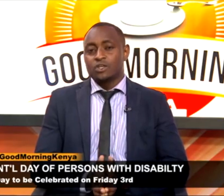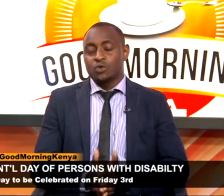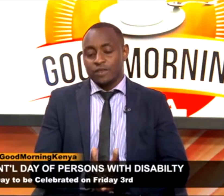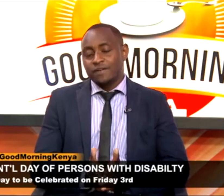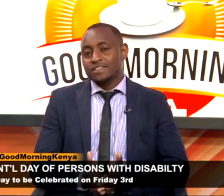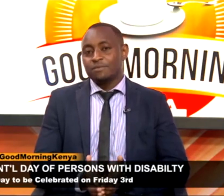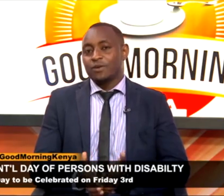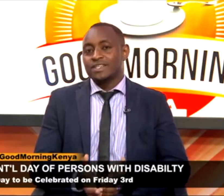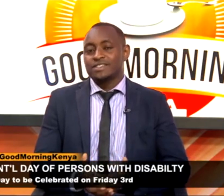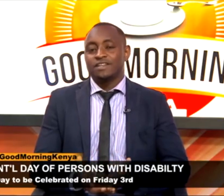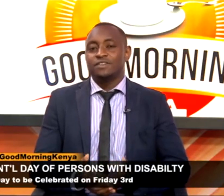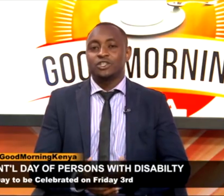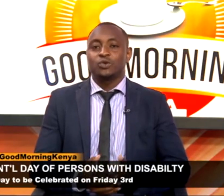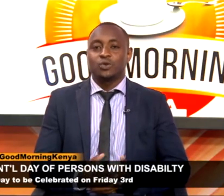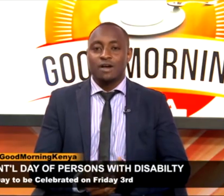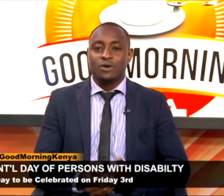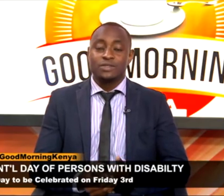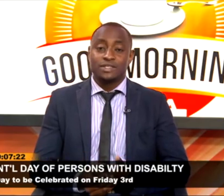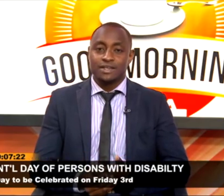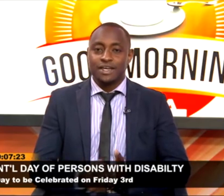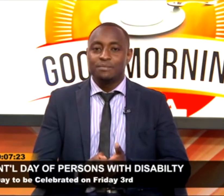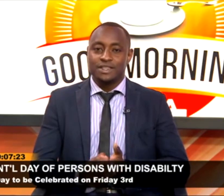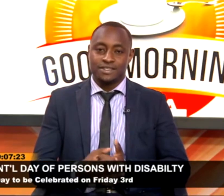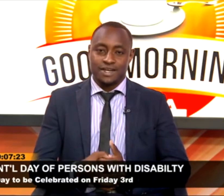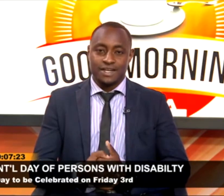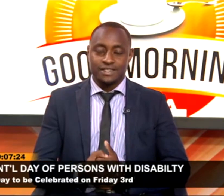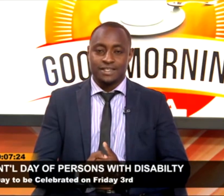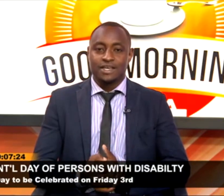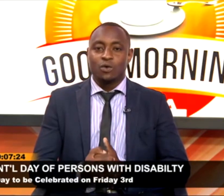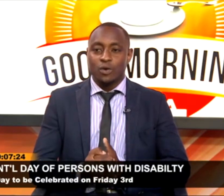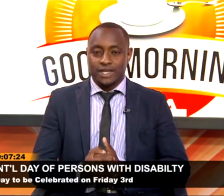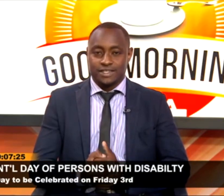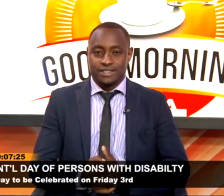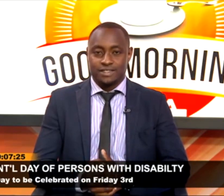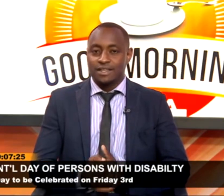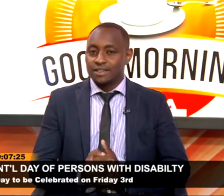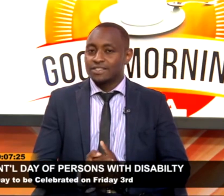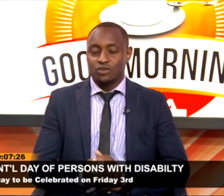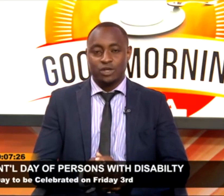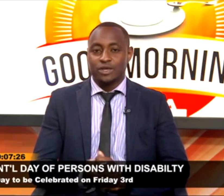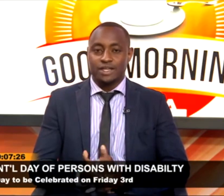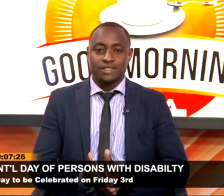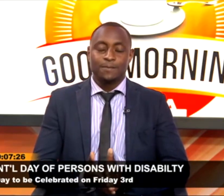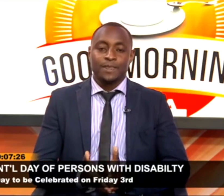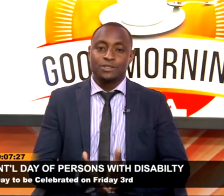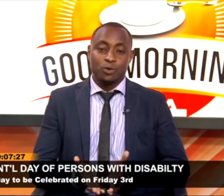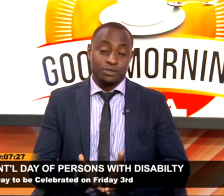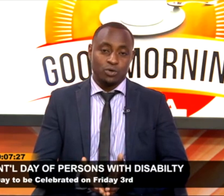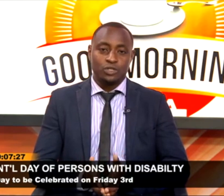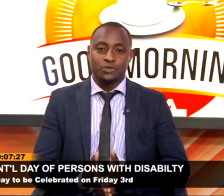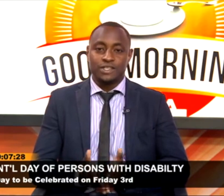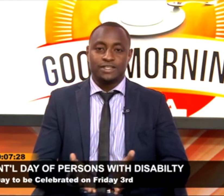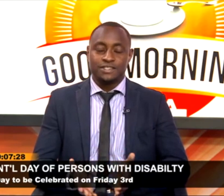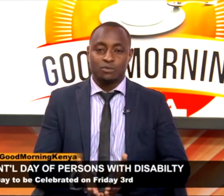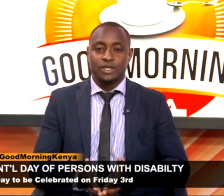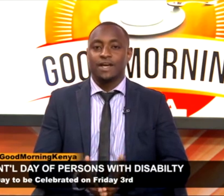syndromes. So the first step for us is an invitation to come out and meet this reality where it is. That's the only way that is